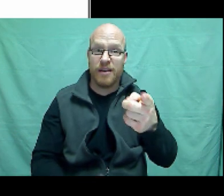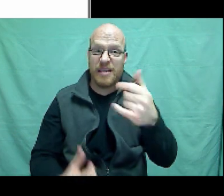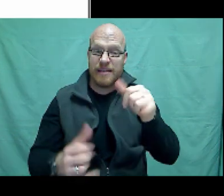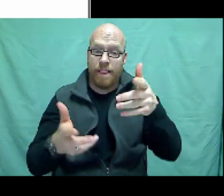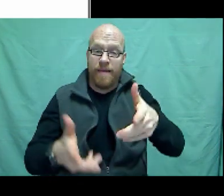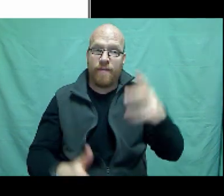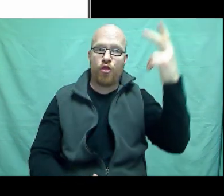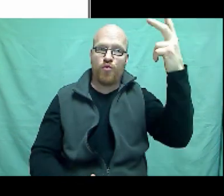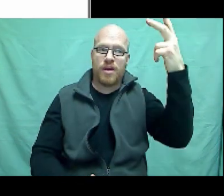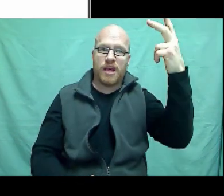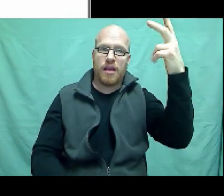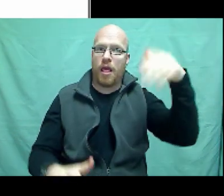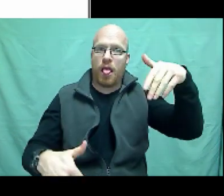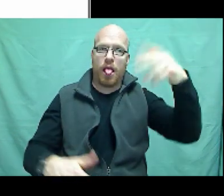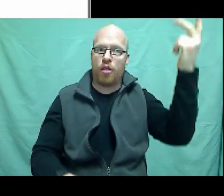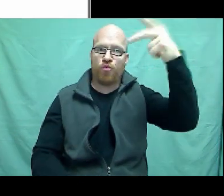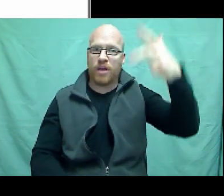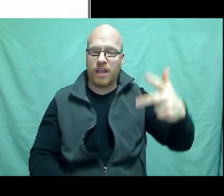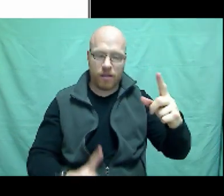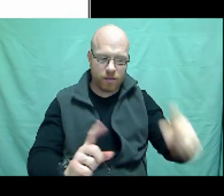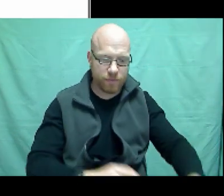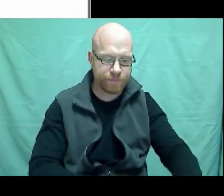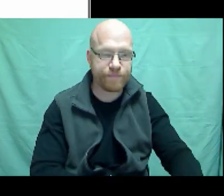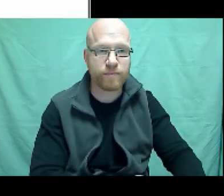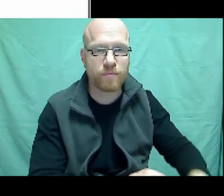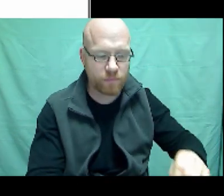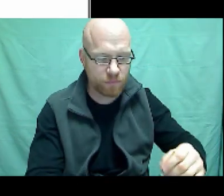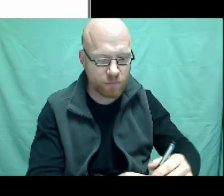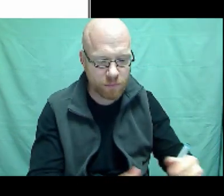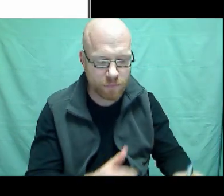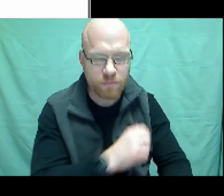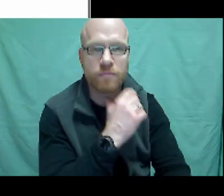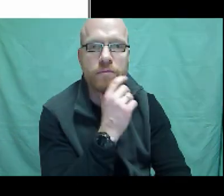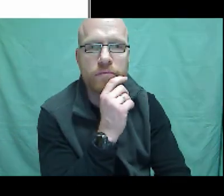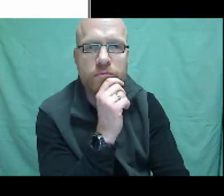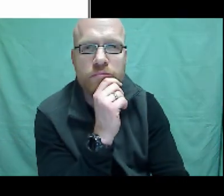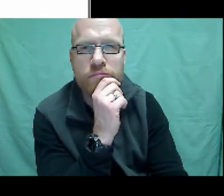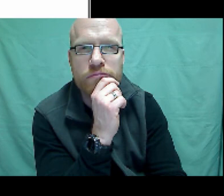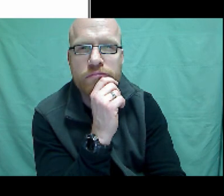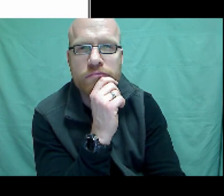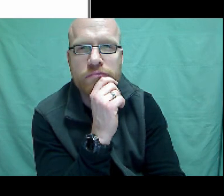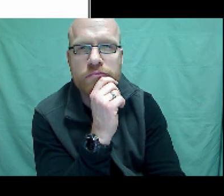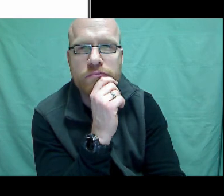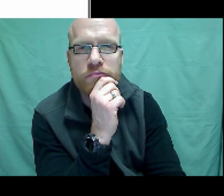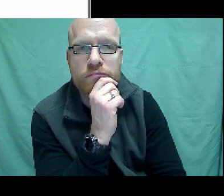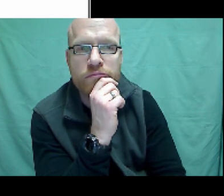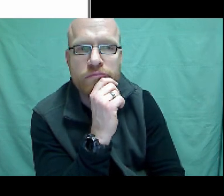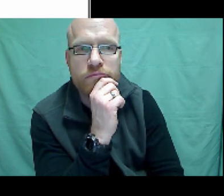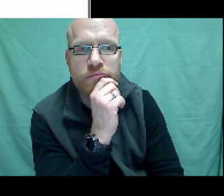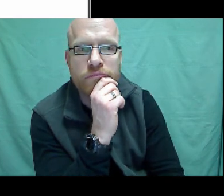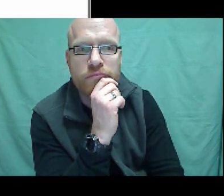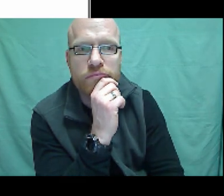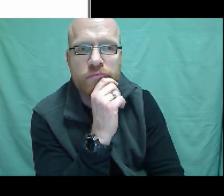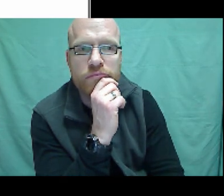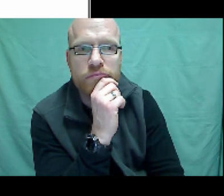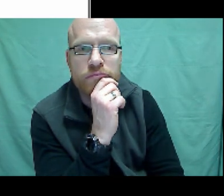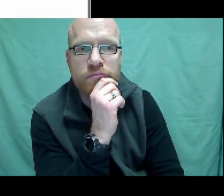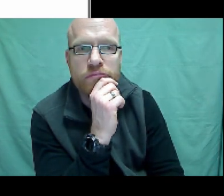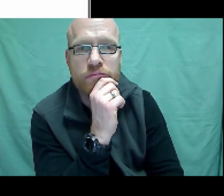So now, as we can see, we have not applied the product rule yet, I mean the power rule yet.